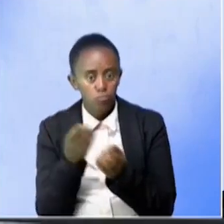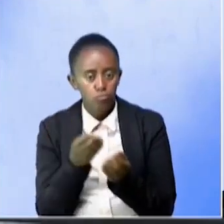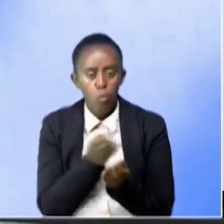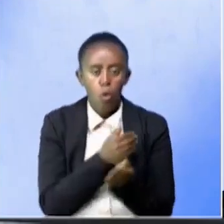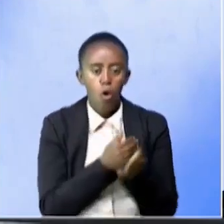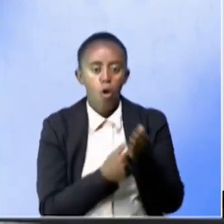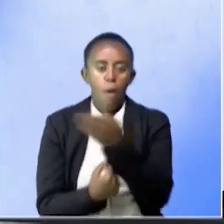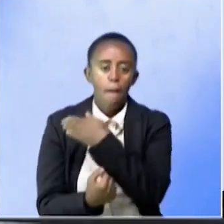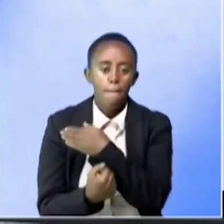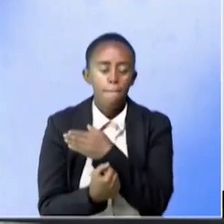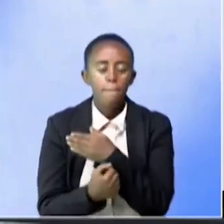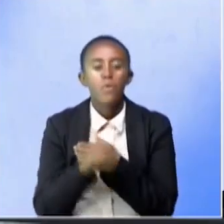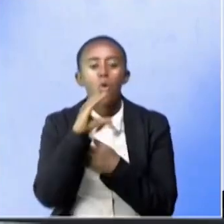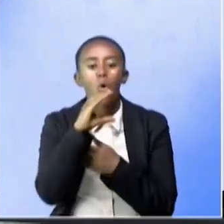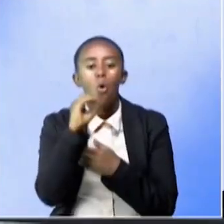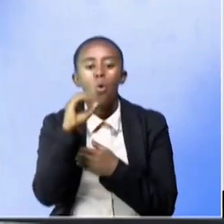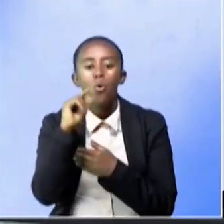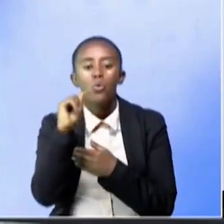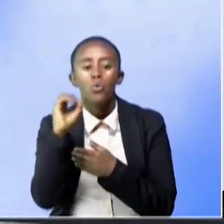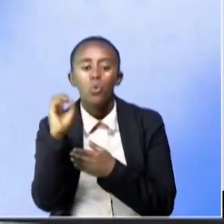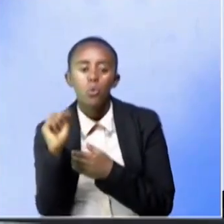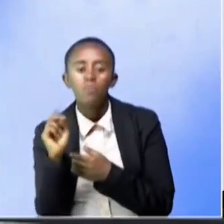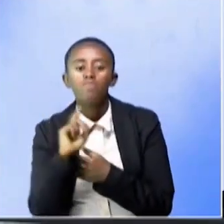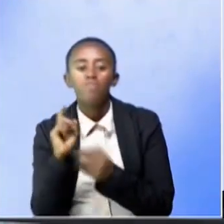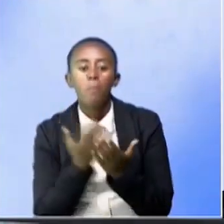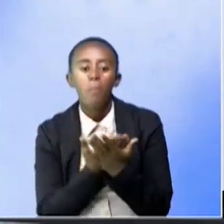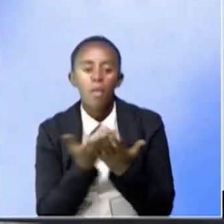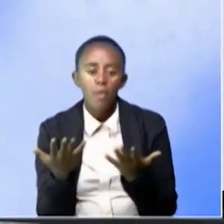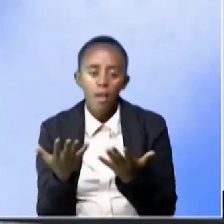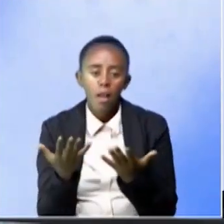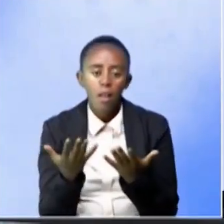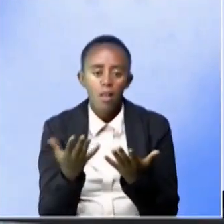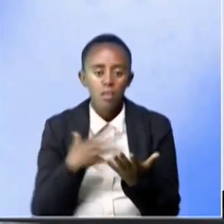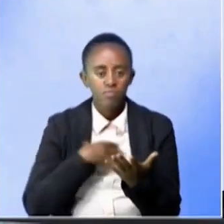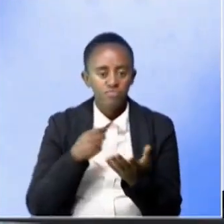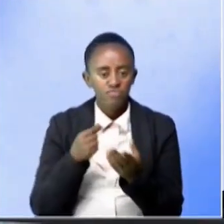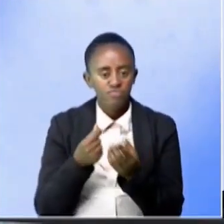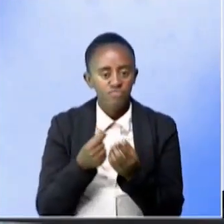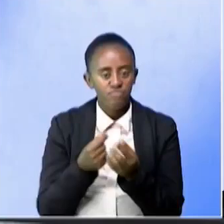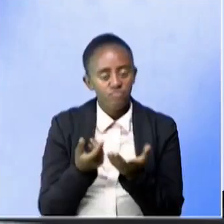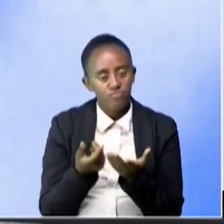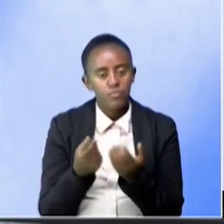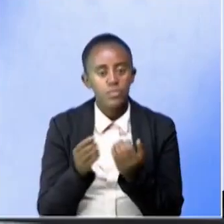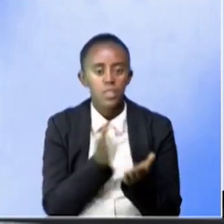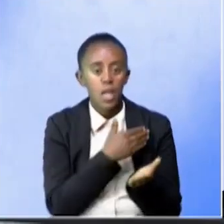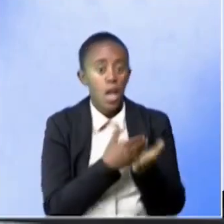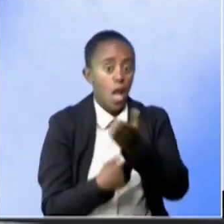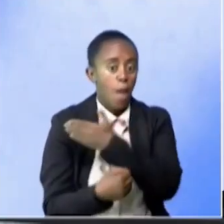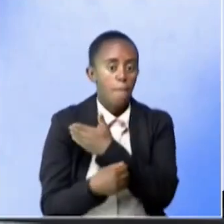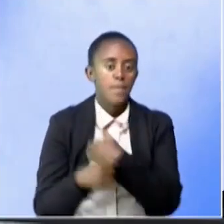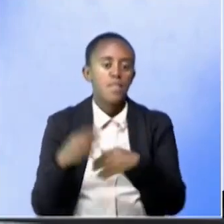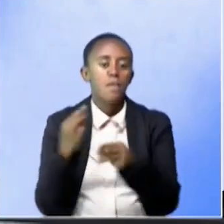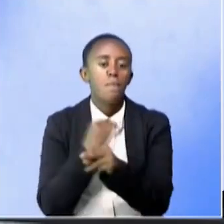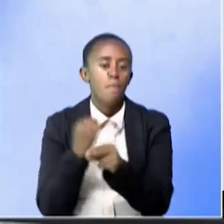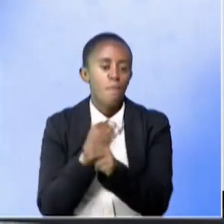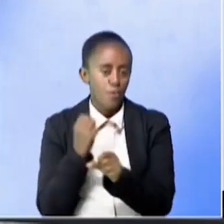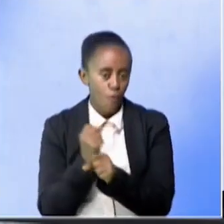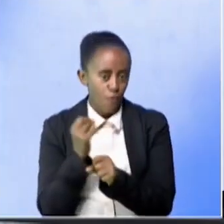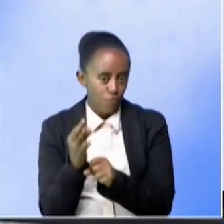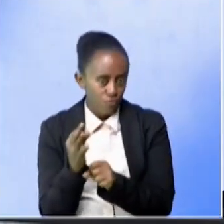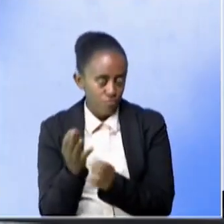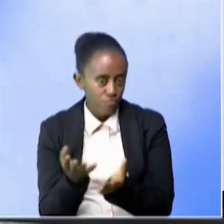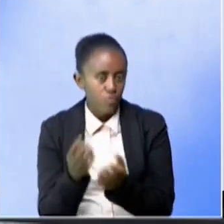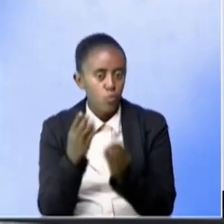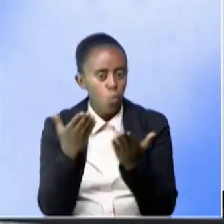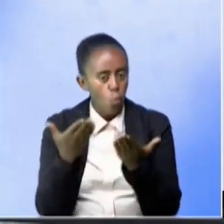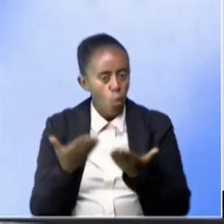words, cotton is a kind of material and what the gabi is made of it. So, you are